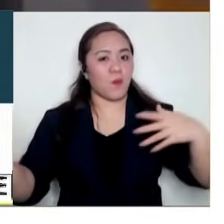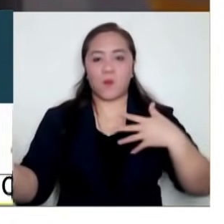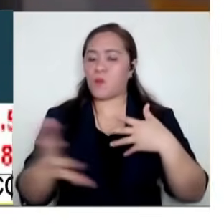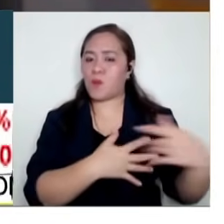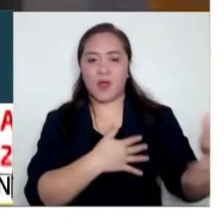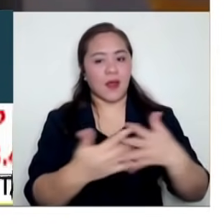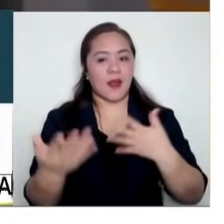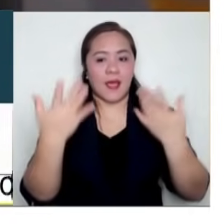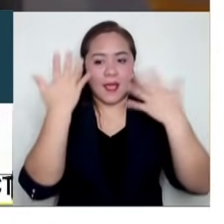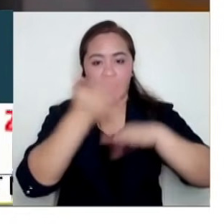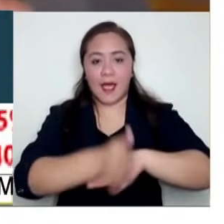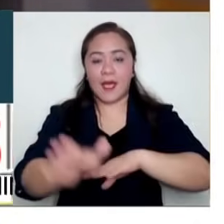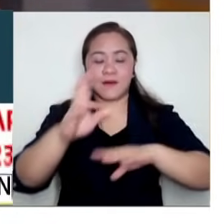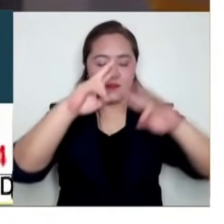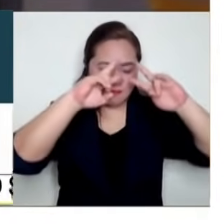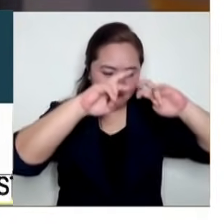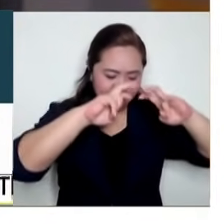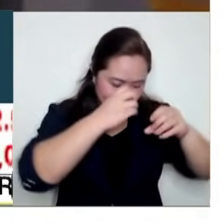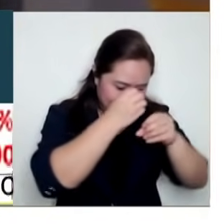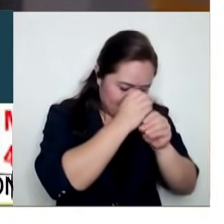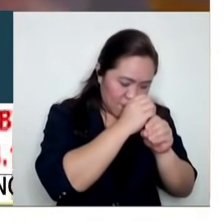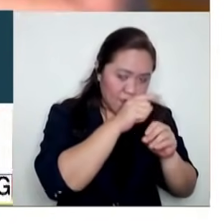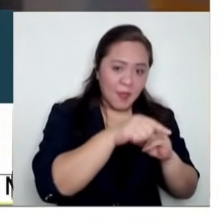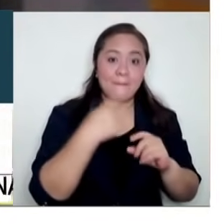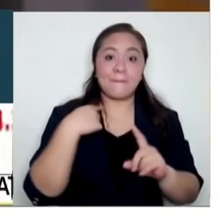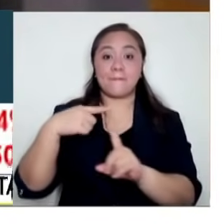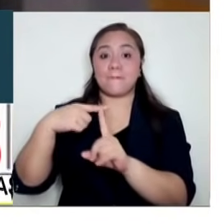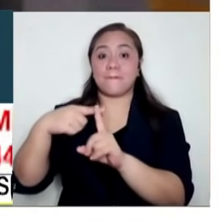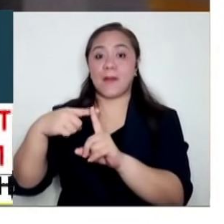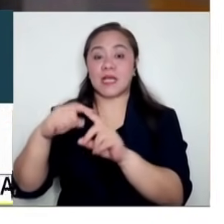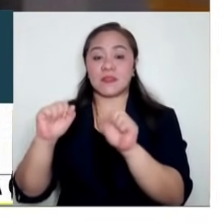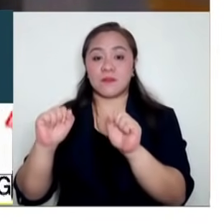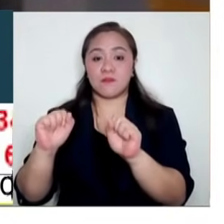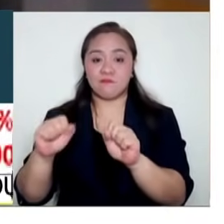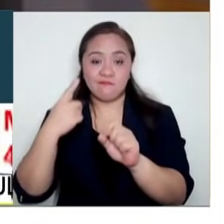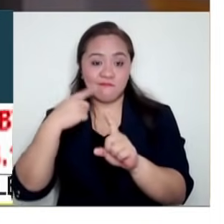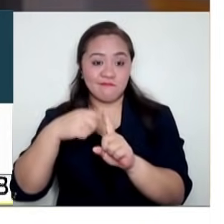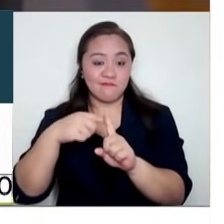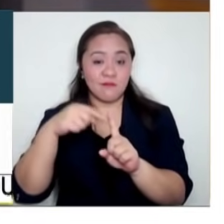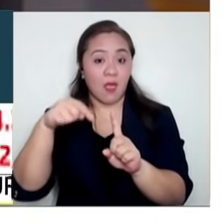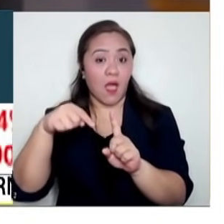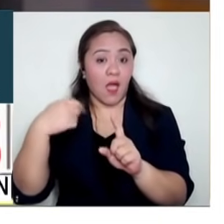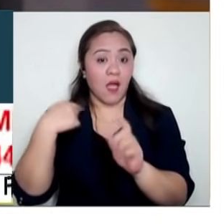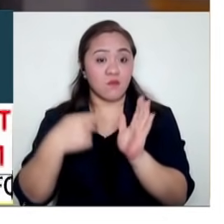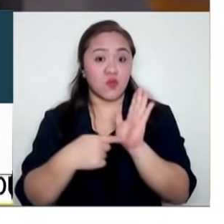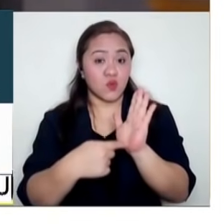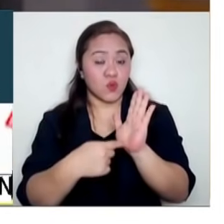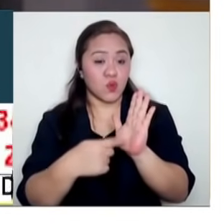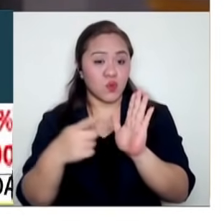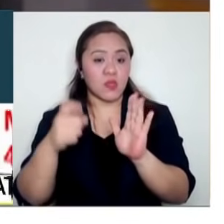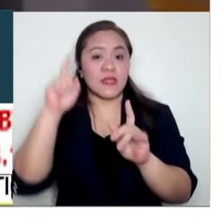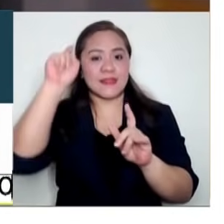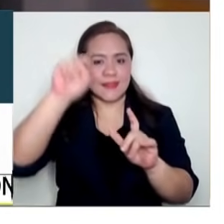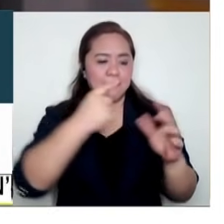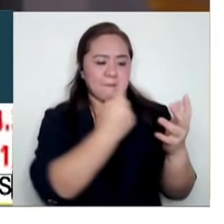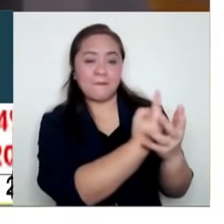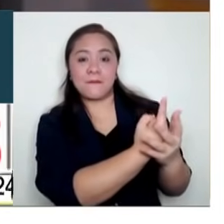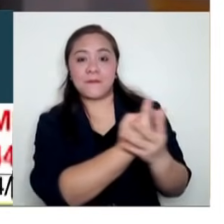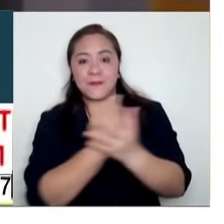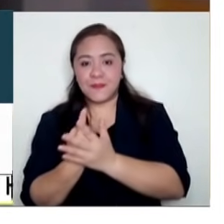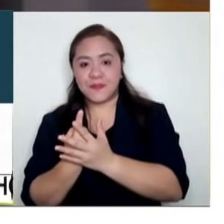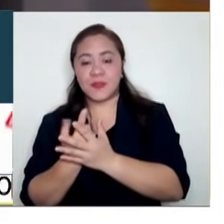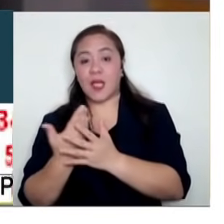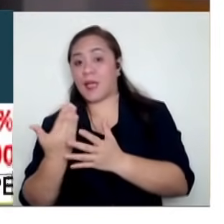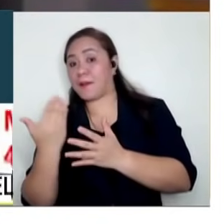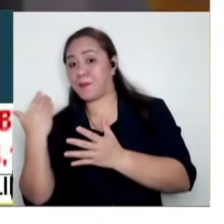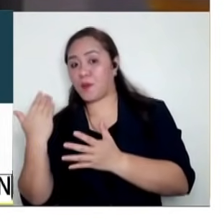genome sequencing, these positive samples or individuals that were identified should have been isolated properly. And if we